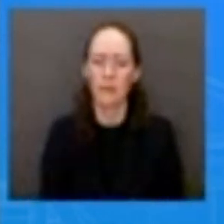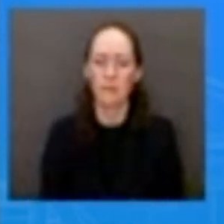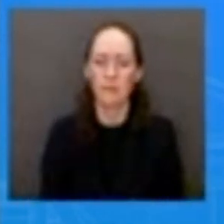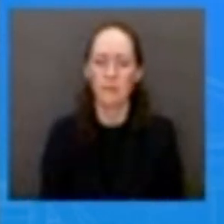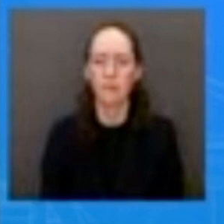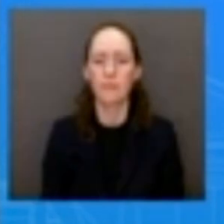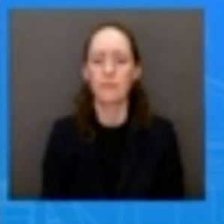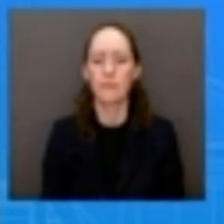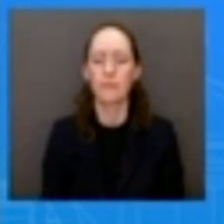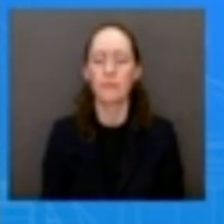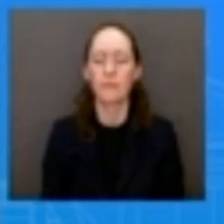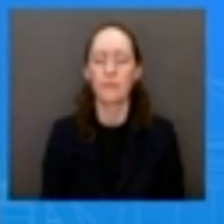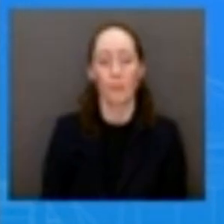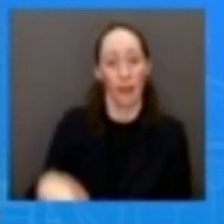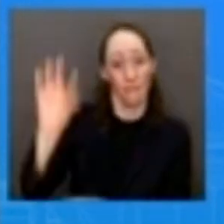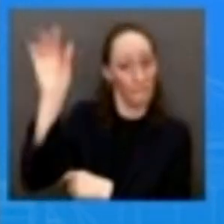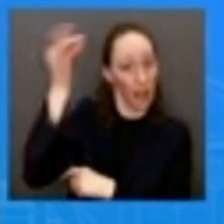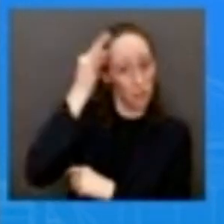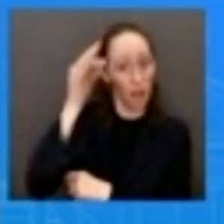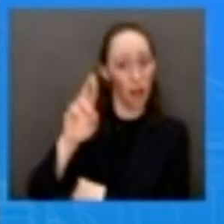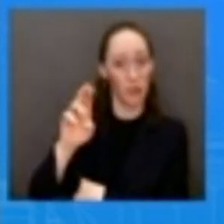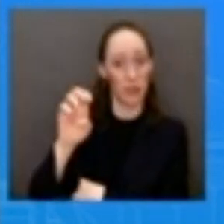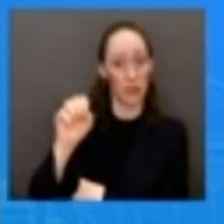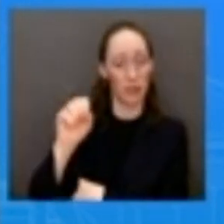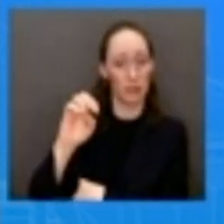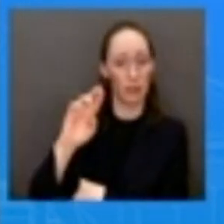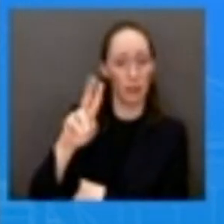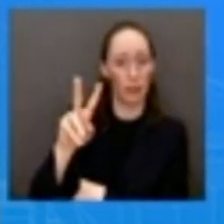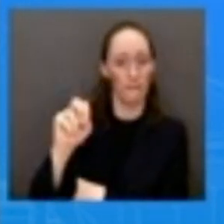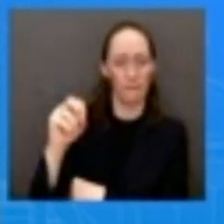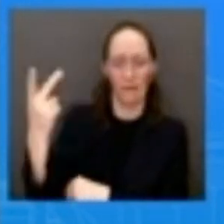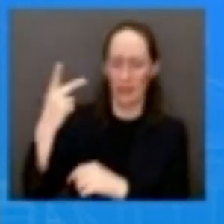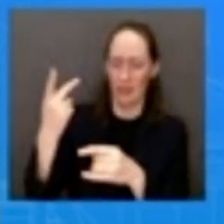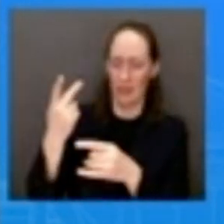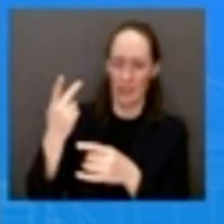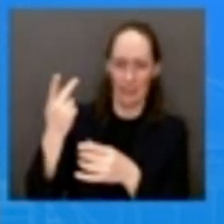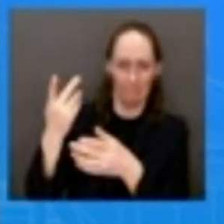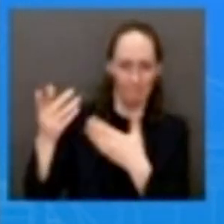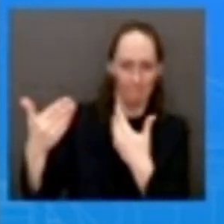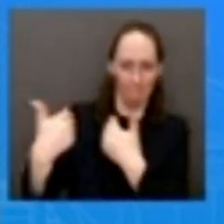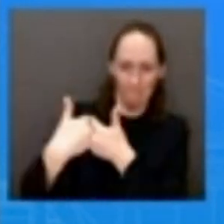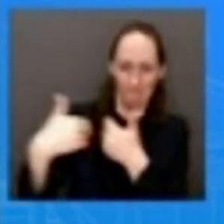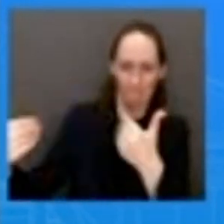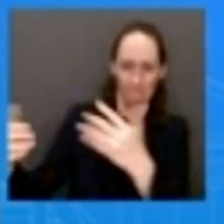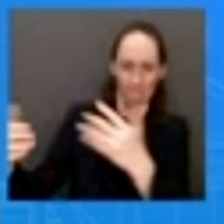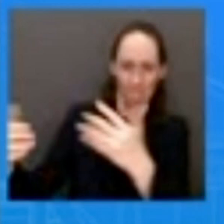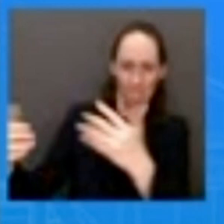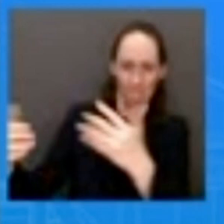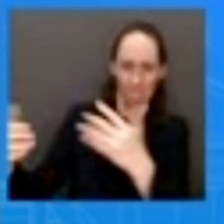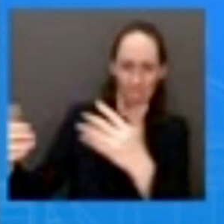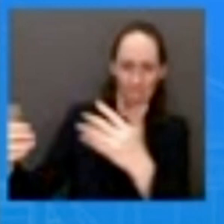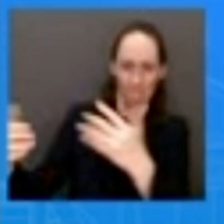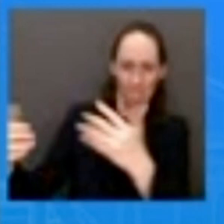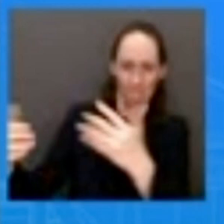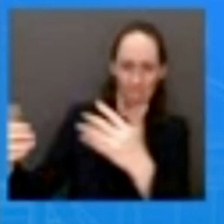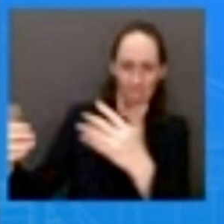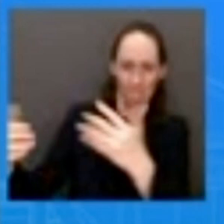Fed the space needed to make decisions on monetary policy. As it relates